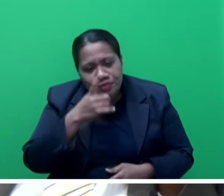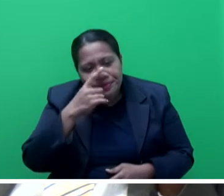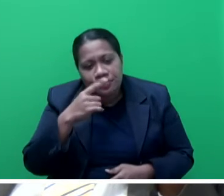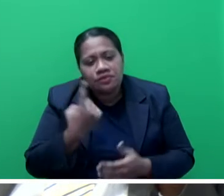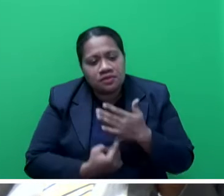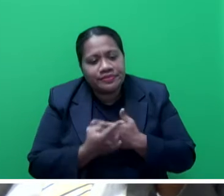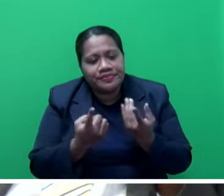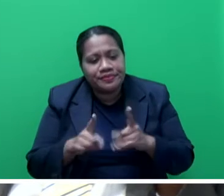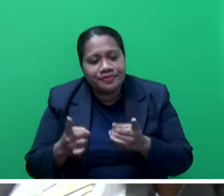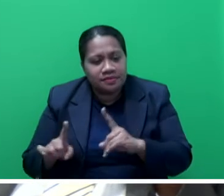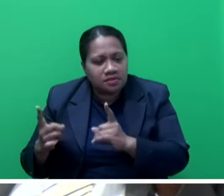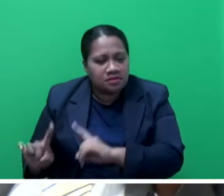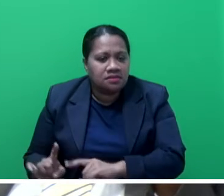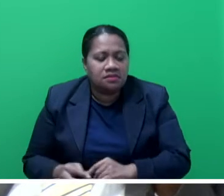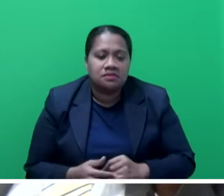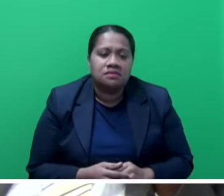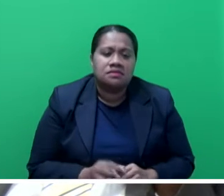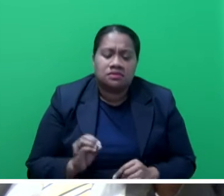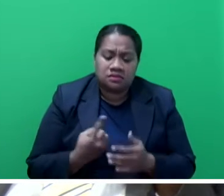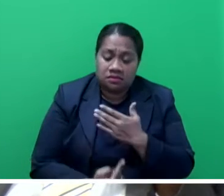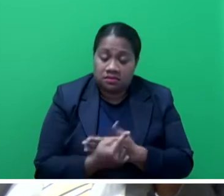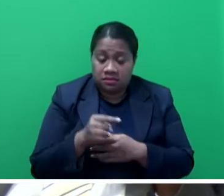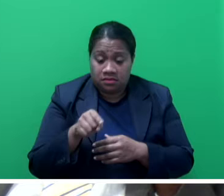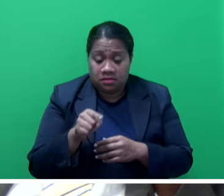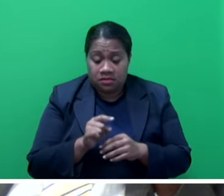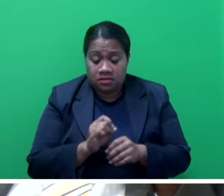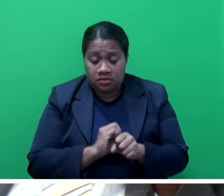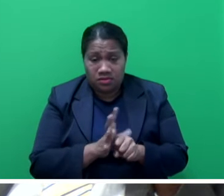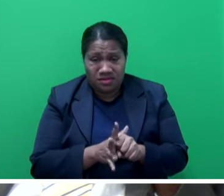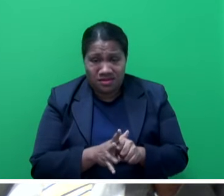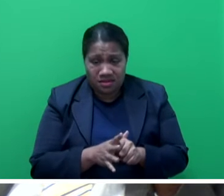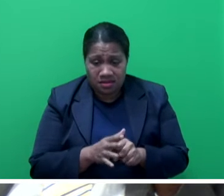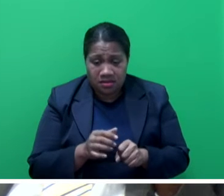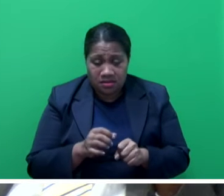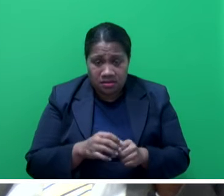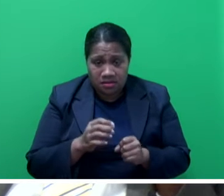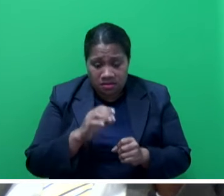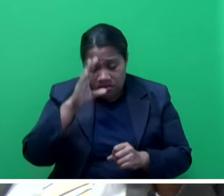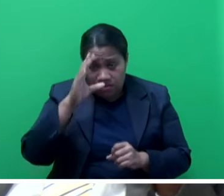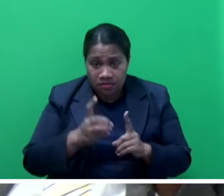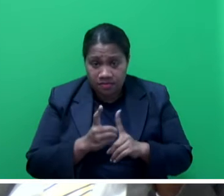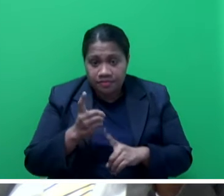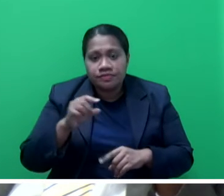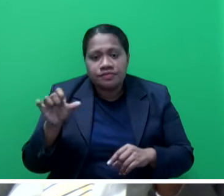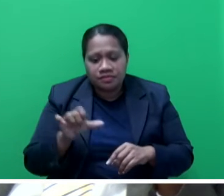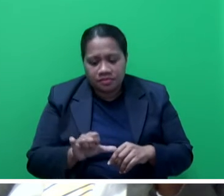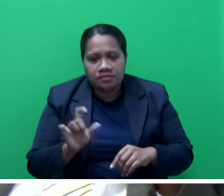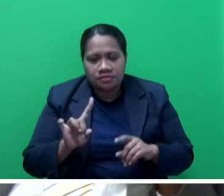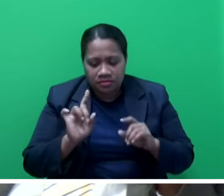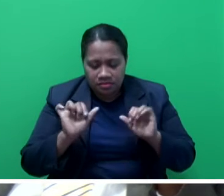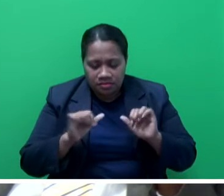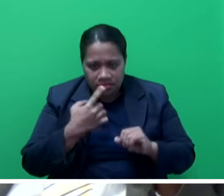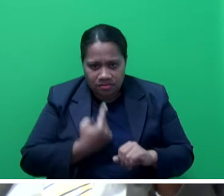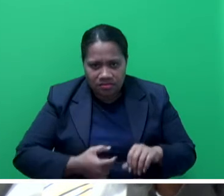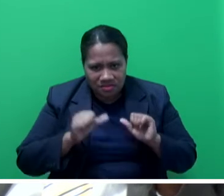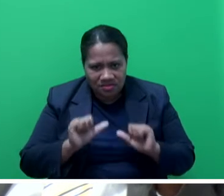COVID-19 vaccines that have been approved and those currently in development are expected to provide at least some protection against new virus variants